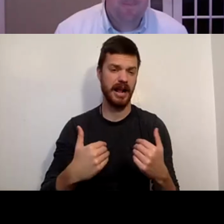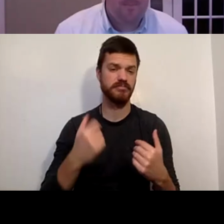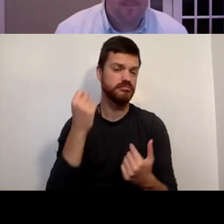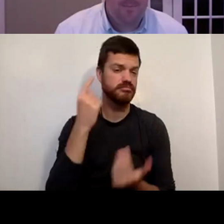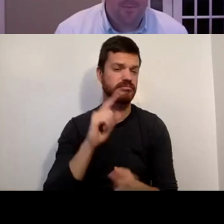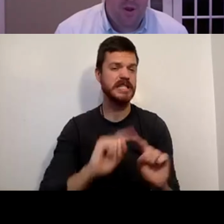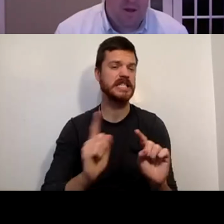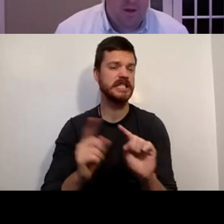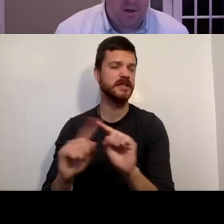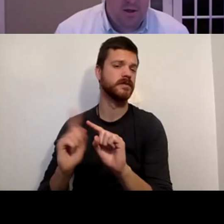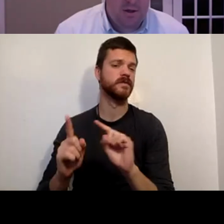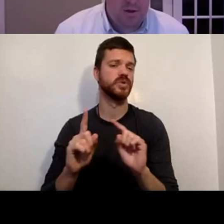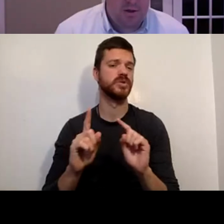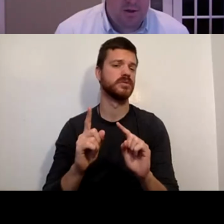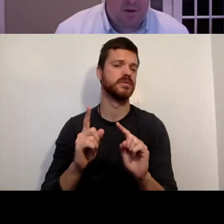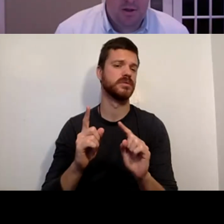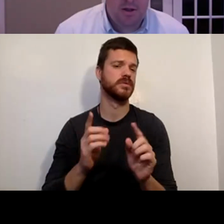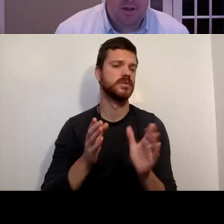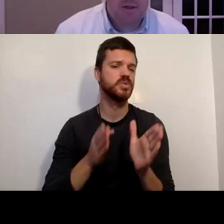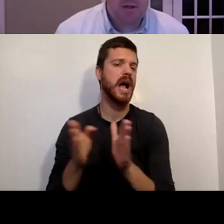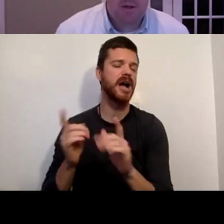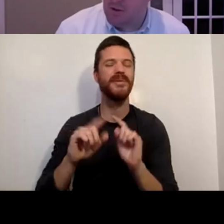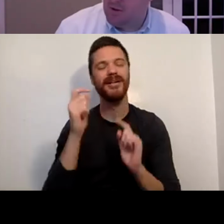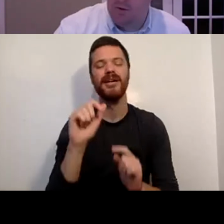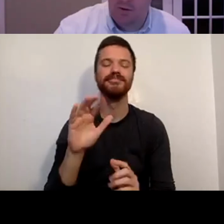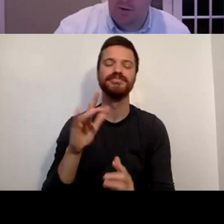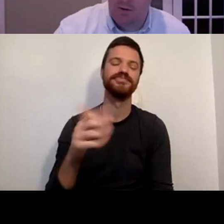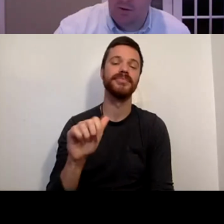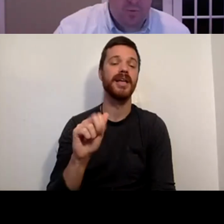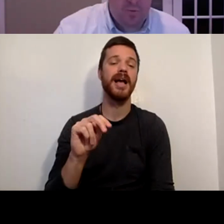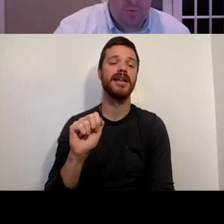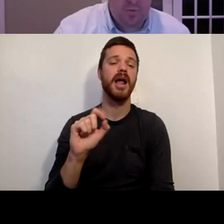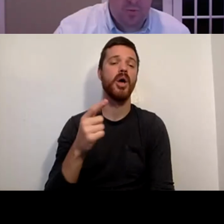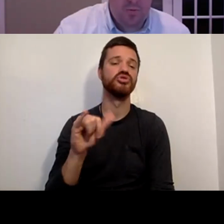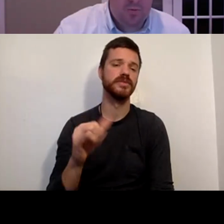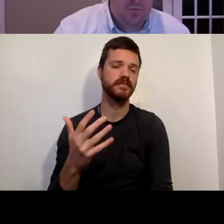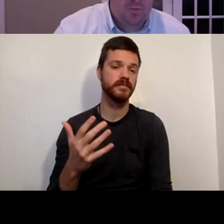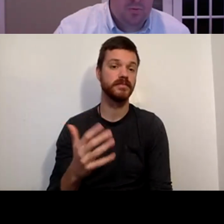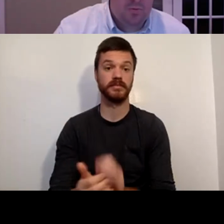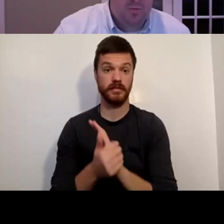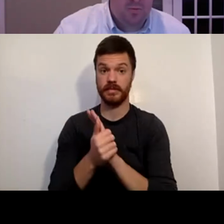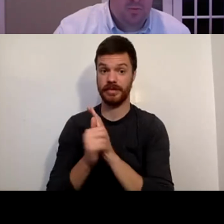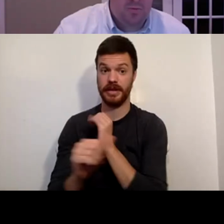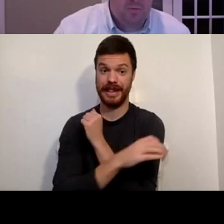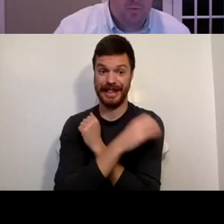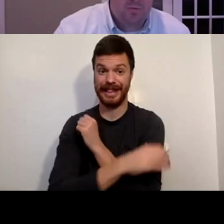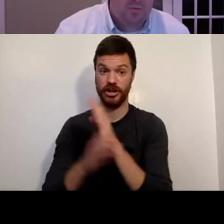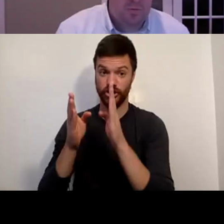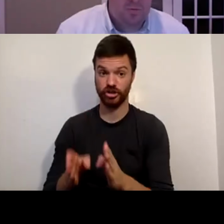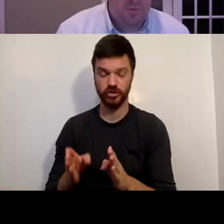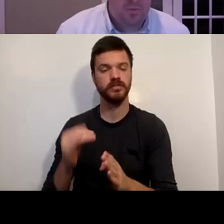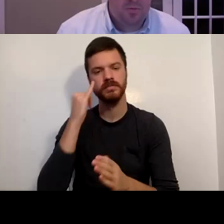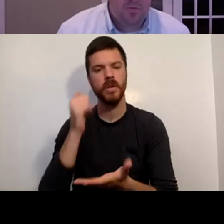the idea there, sort of the analogy, is that a skilled clinician, if you're treating a patient with depression,